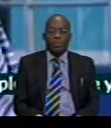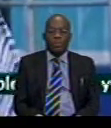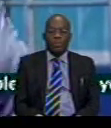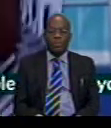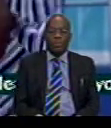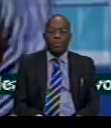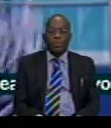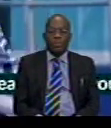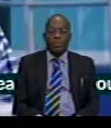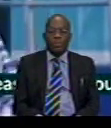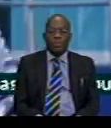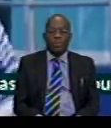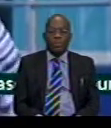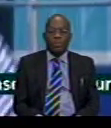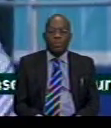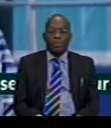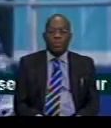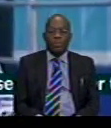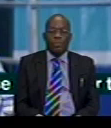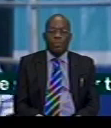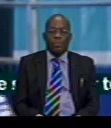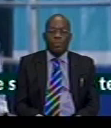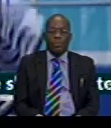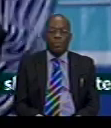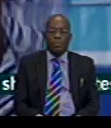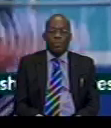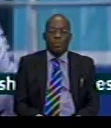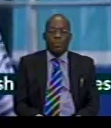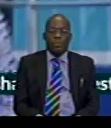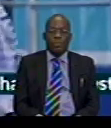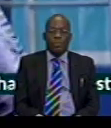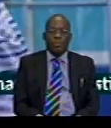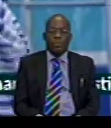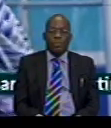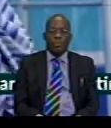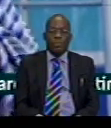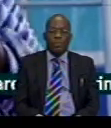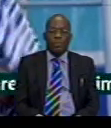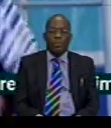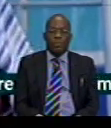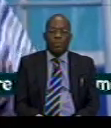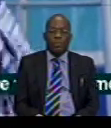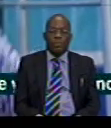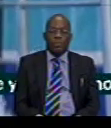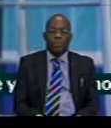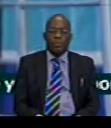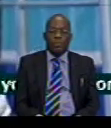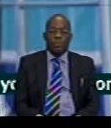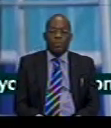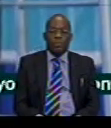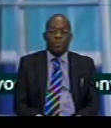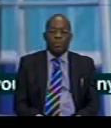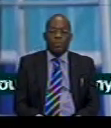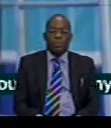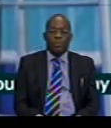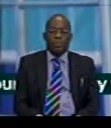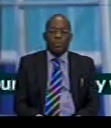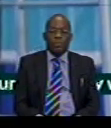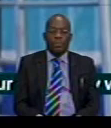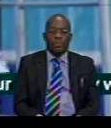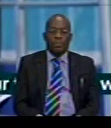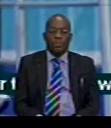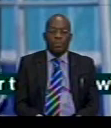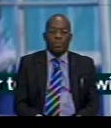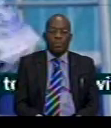wo ka bi maiya enu a le venya le gbe me ko papa mu deti me ko tu anu adi vo ka ka pa so ne bi ava wu ma wu nya gbe mu ka ka